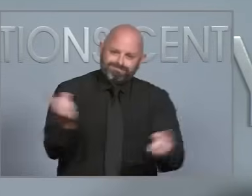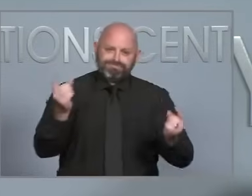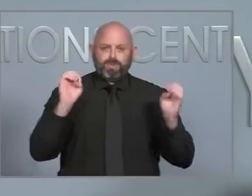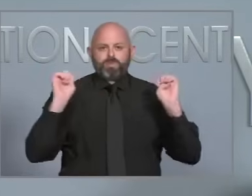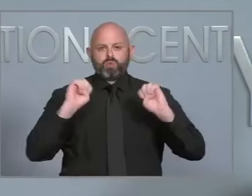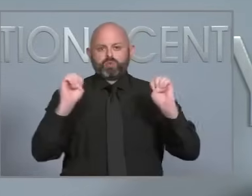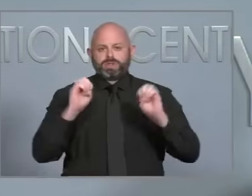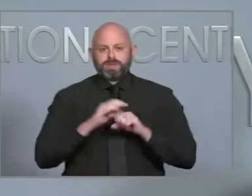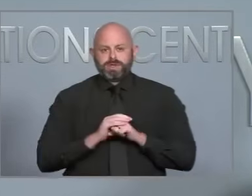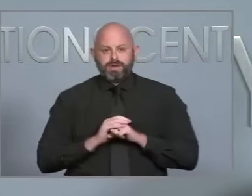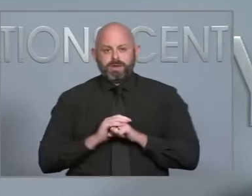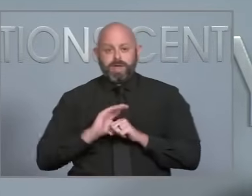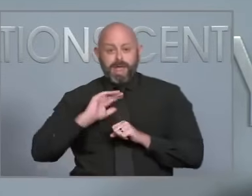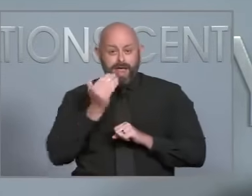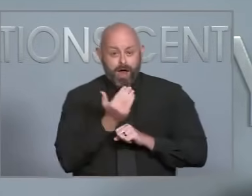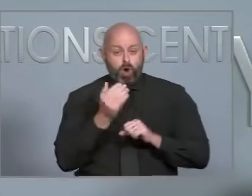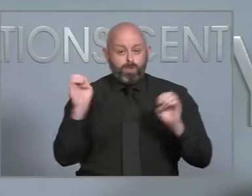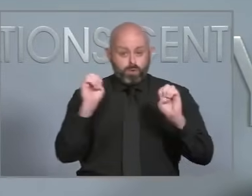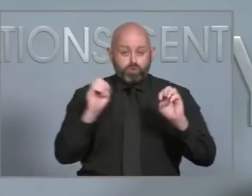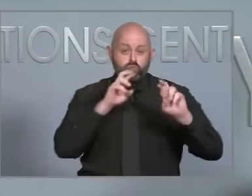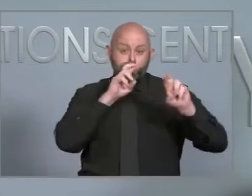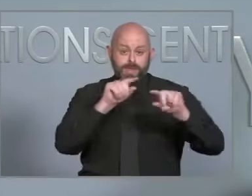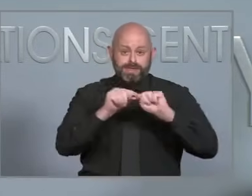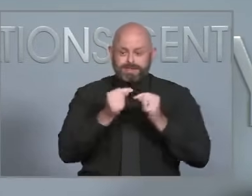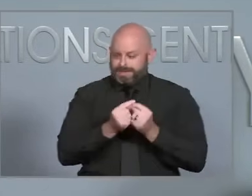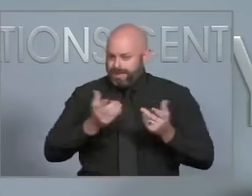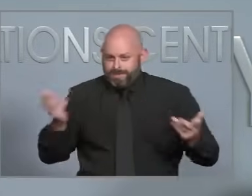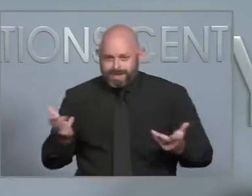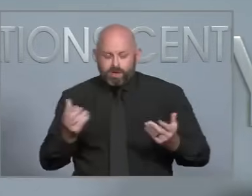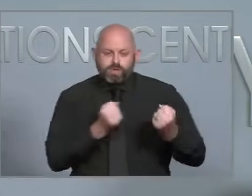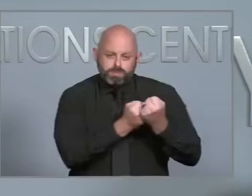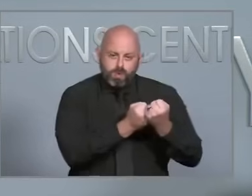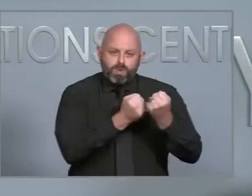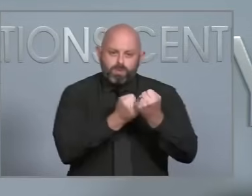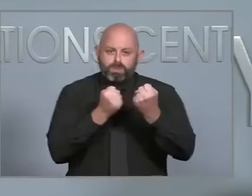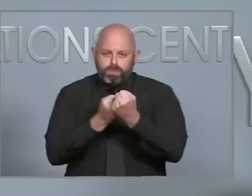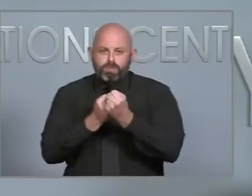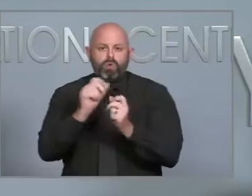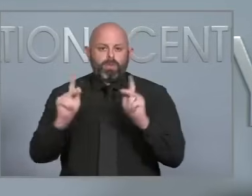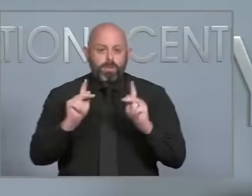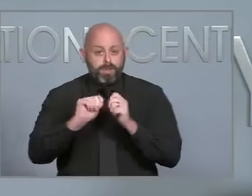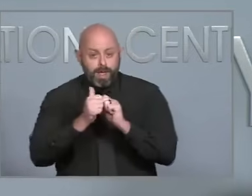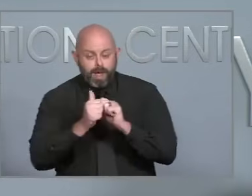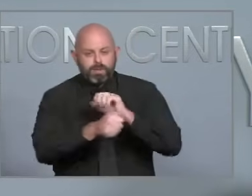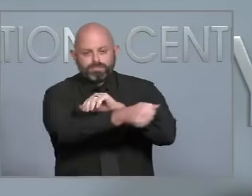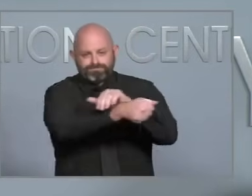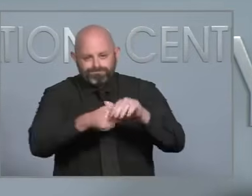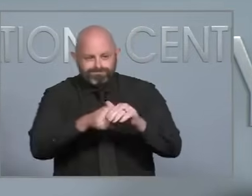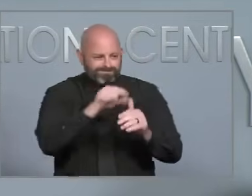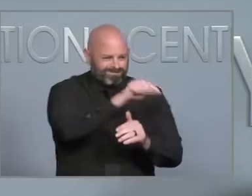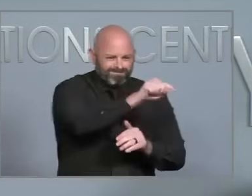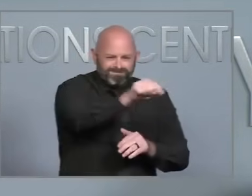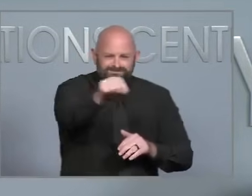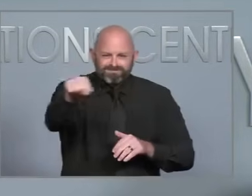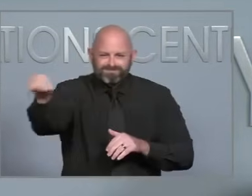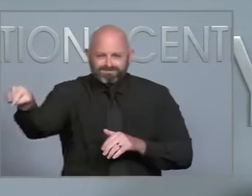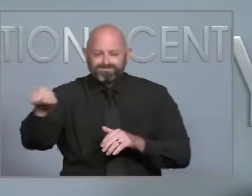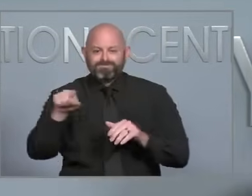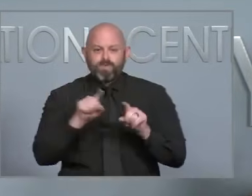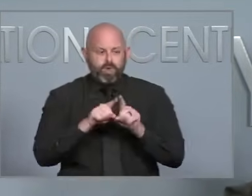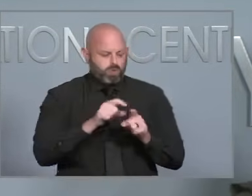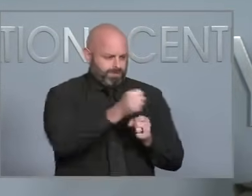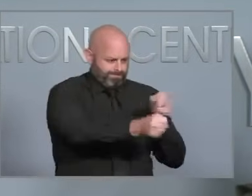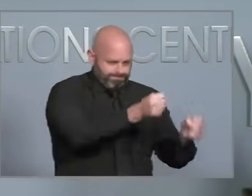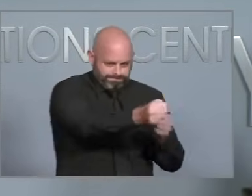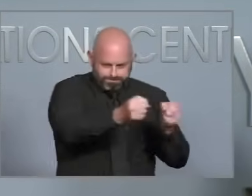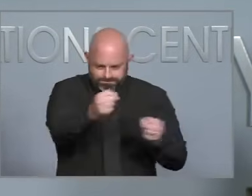Emergency Response Team is supporting numerous shelter operations in western North Carolina communities. Additional personnel to assist with sheltering